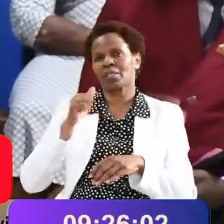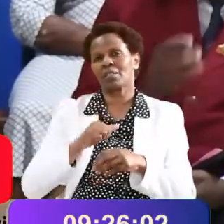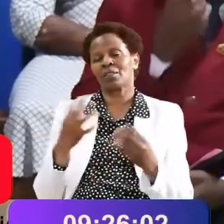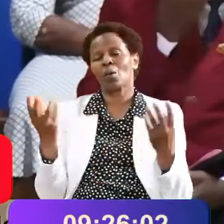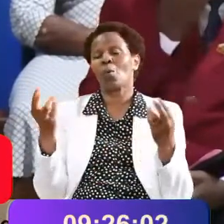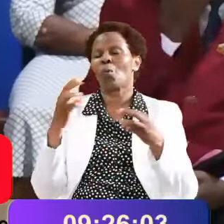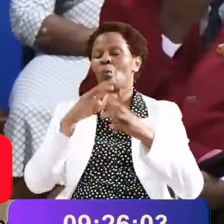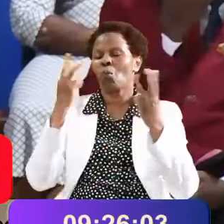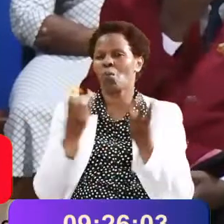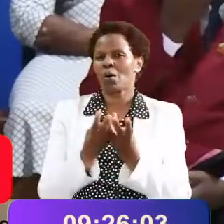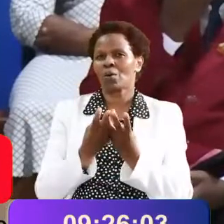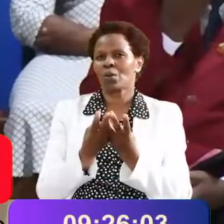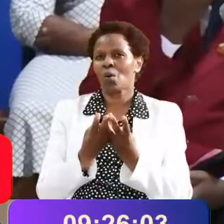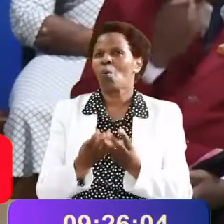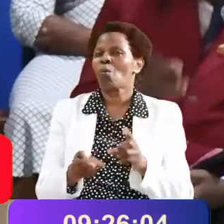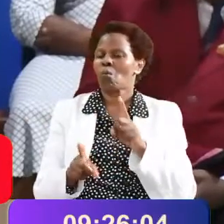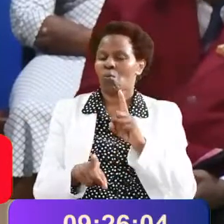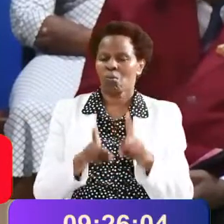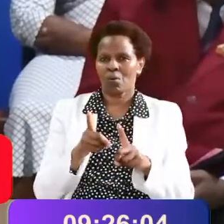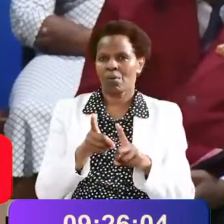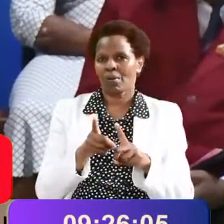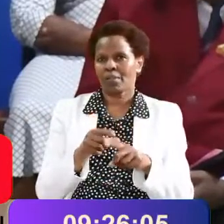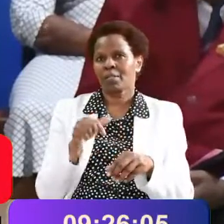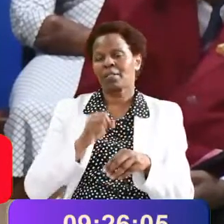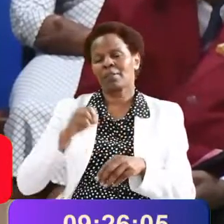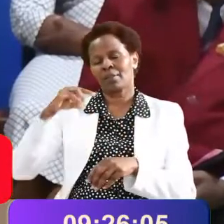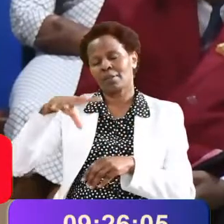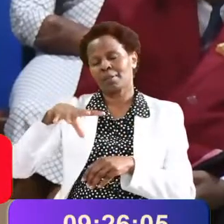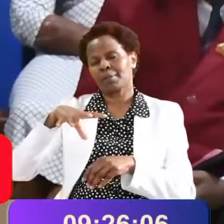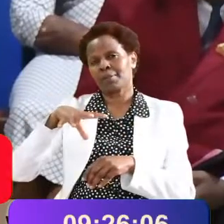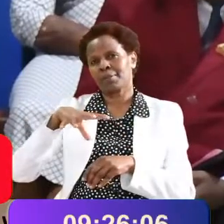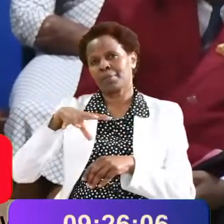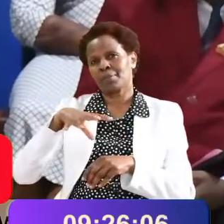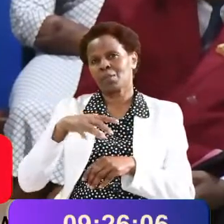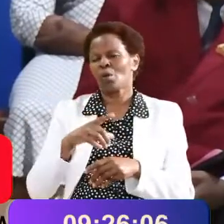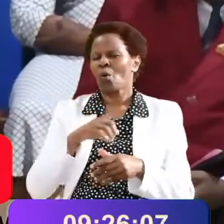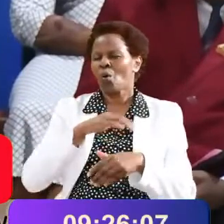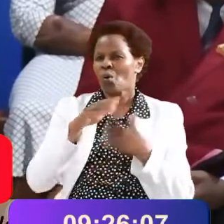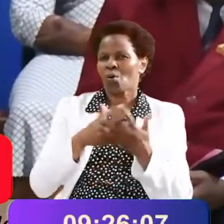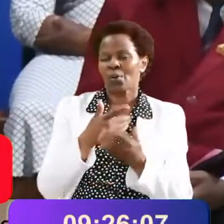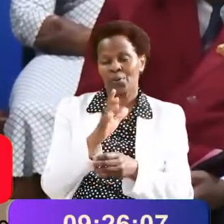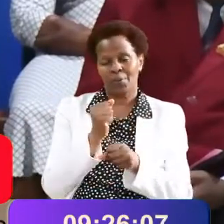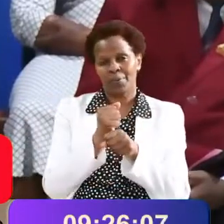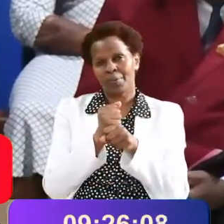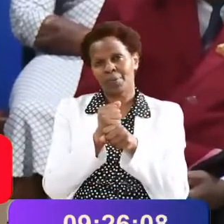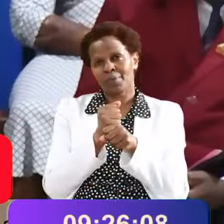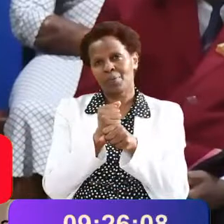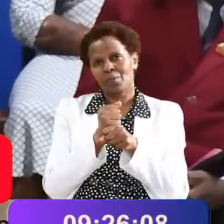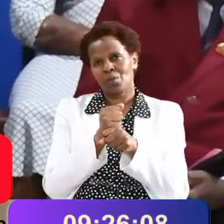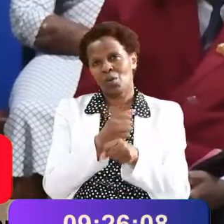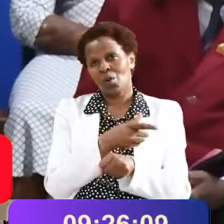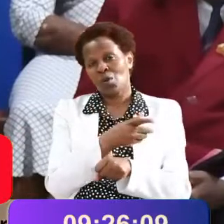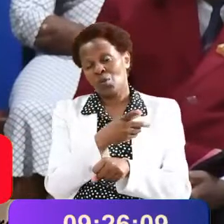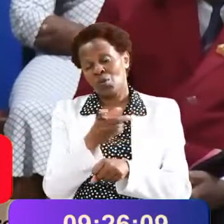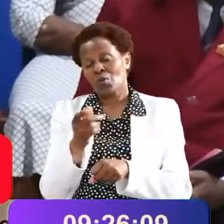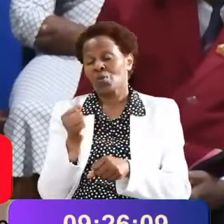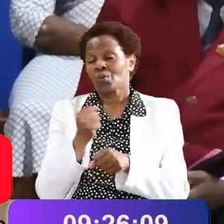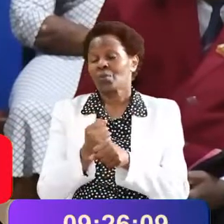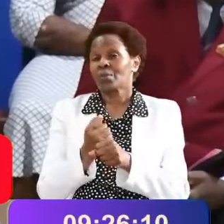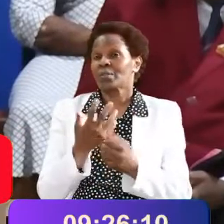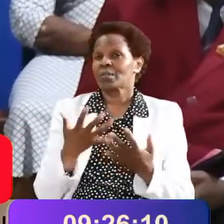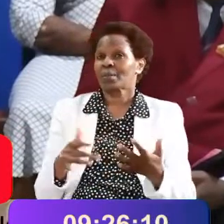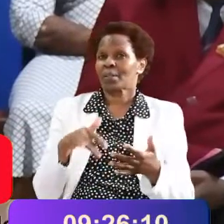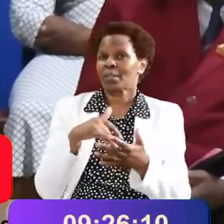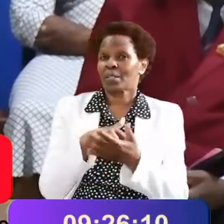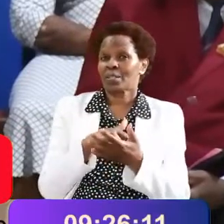of light. When you talk about walking in the light, it means that whatever we are doing something that we can